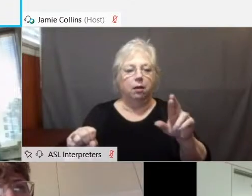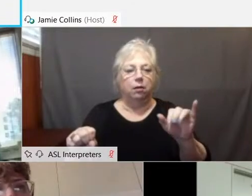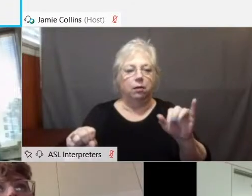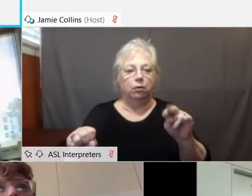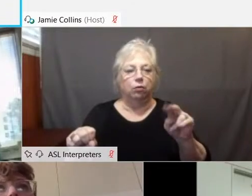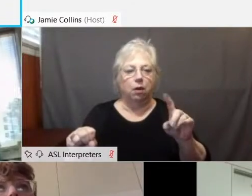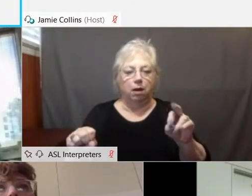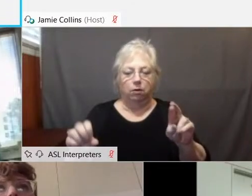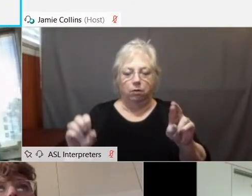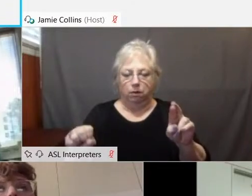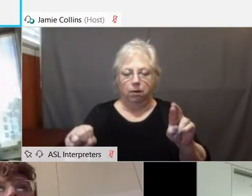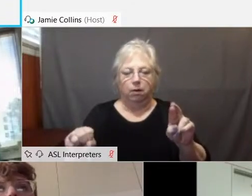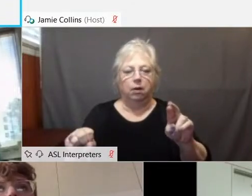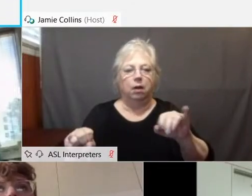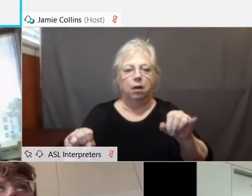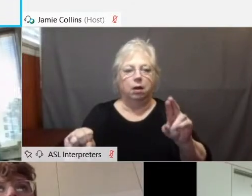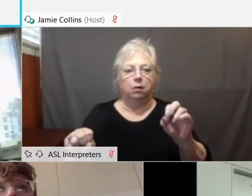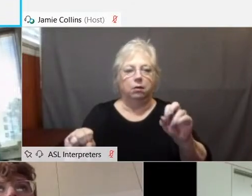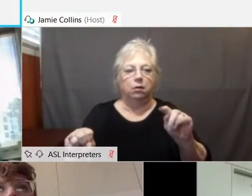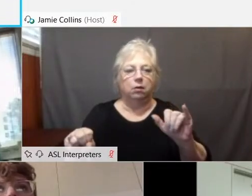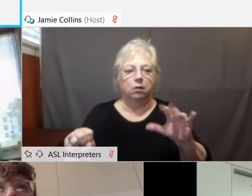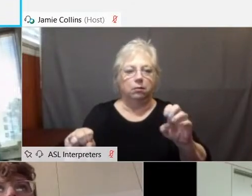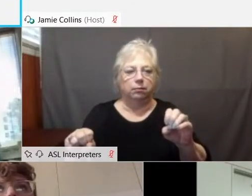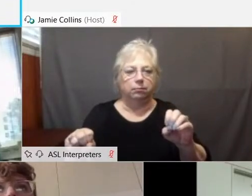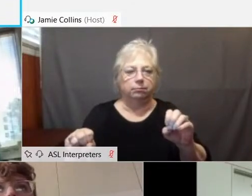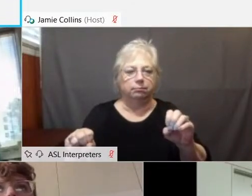Aye. Joe Justice,